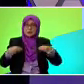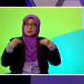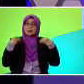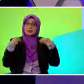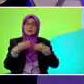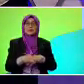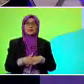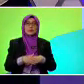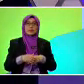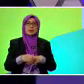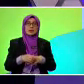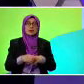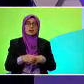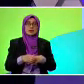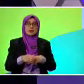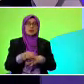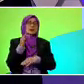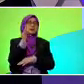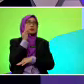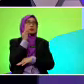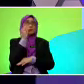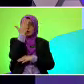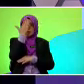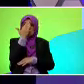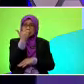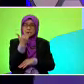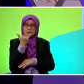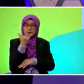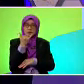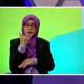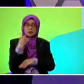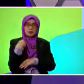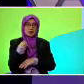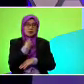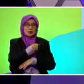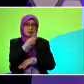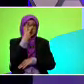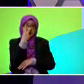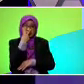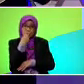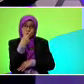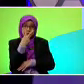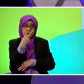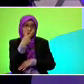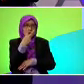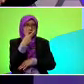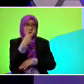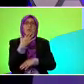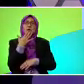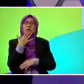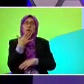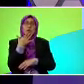us think about something. Why do we see moles growing? I'm sure every one of us have